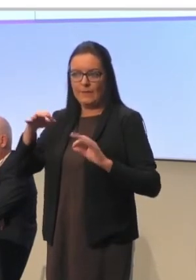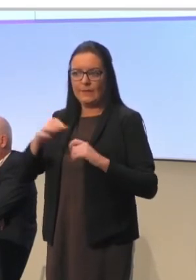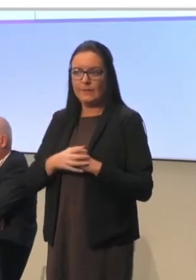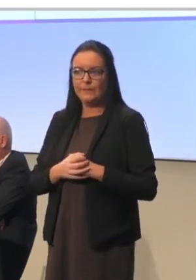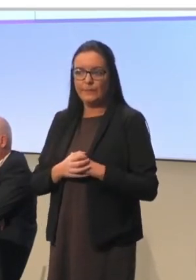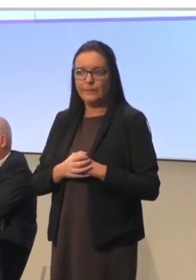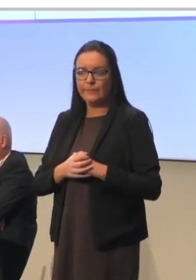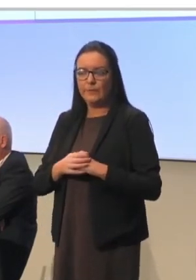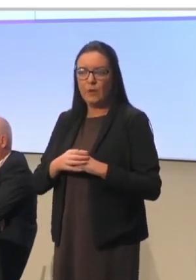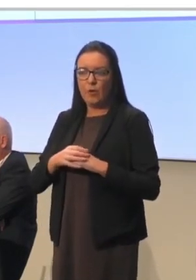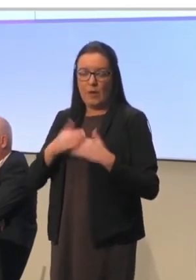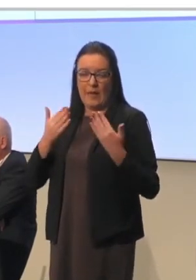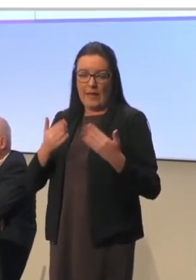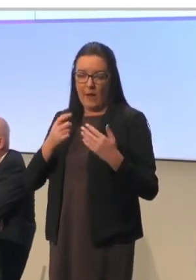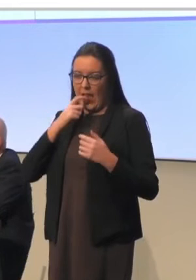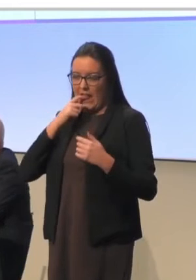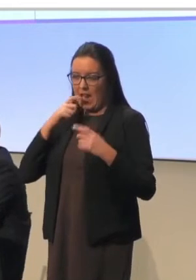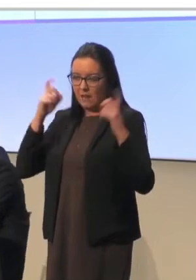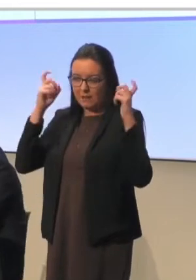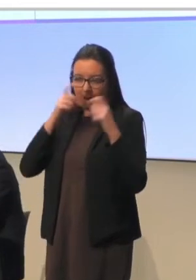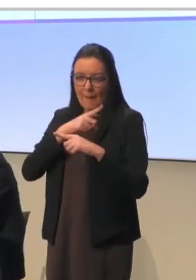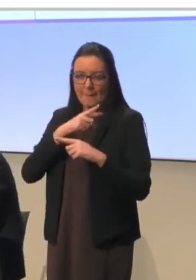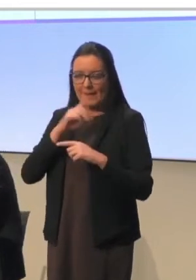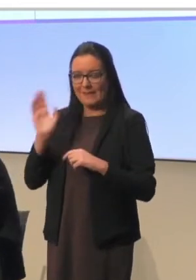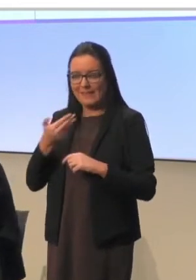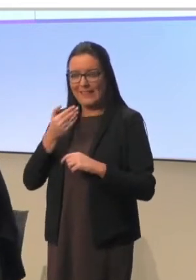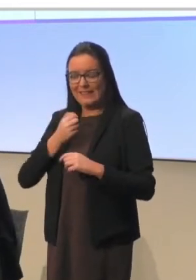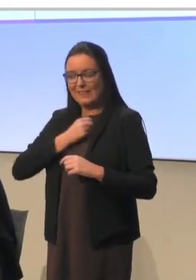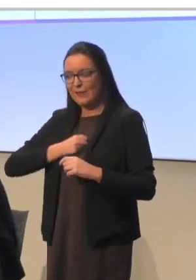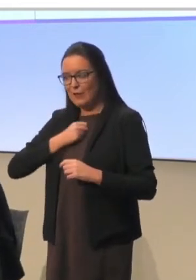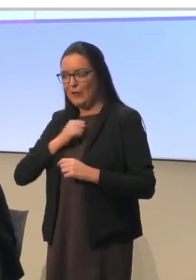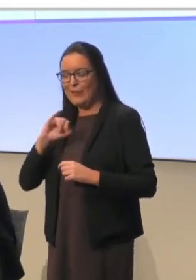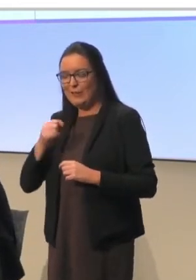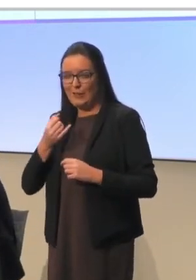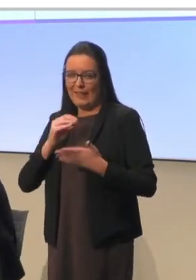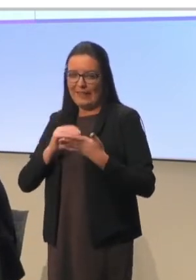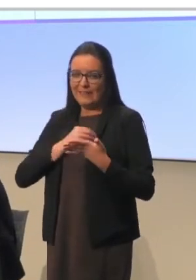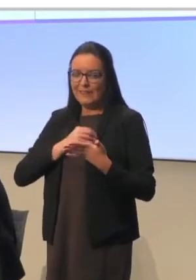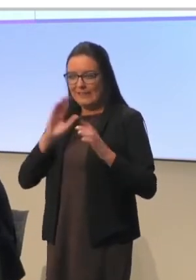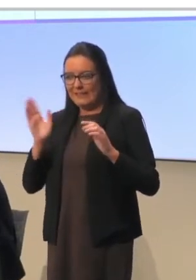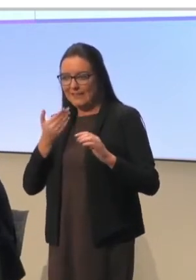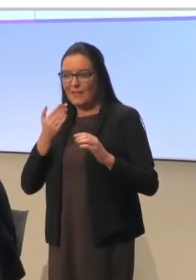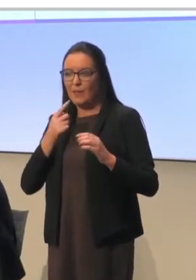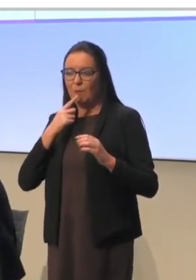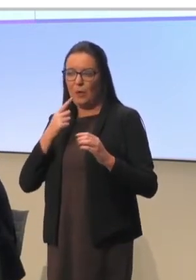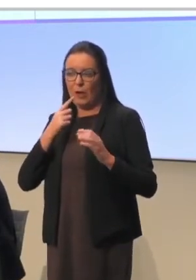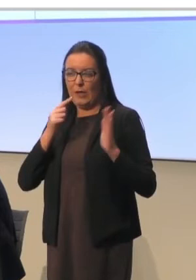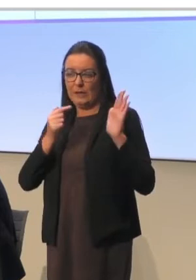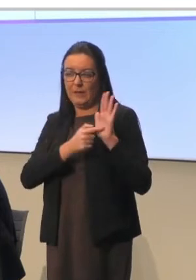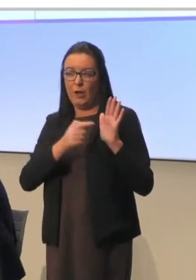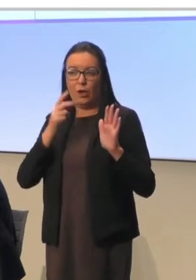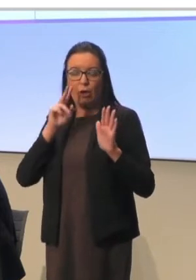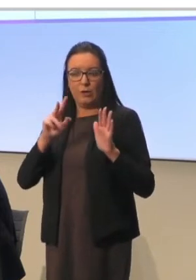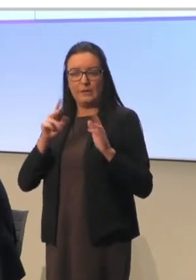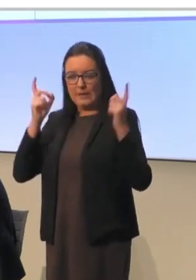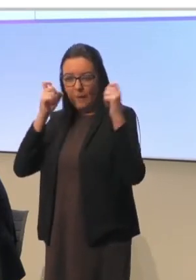the most complicated slide of the day, and I'm sorry Jennifer, I had to include it, she didn't want it. But this one, it looks very complicated, but what we're really looking at